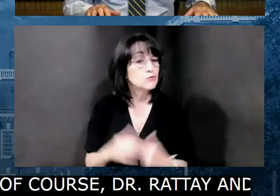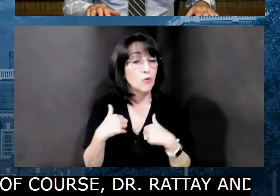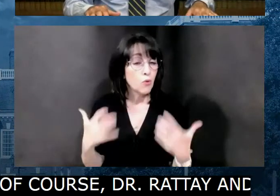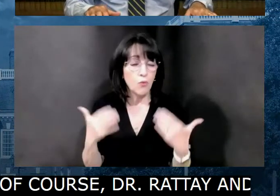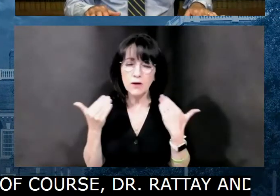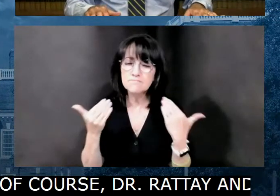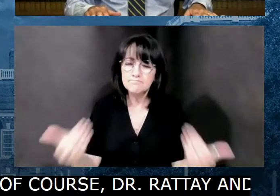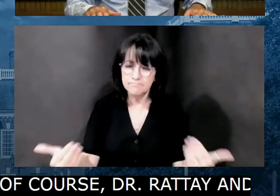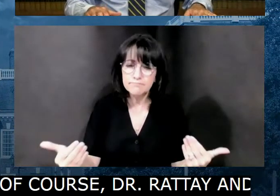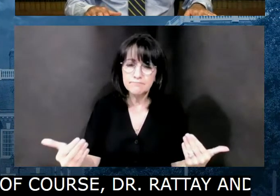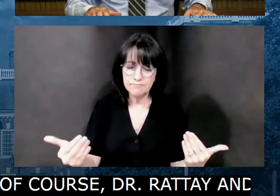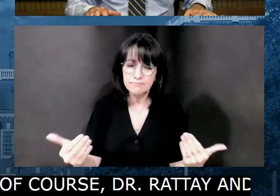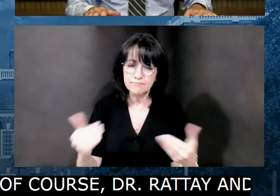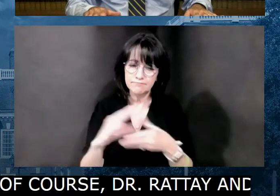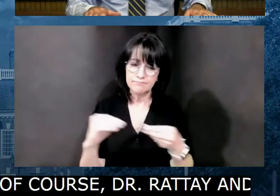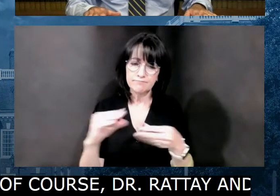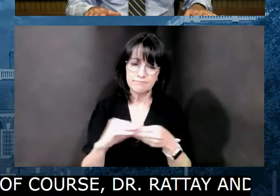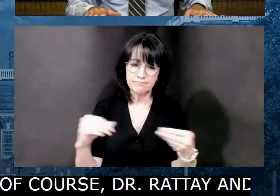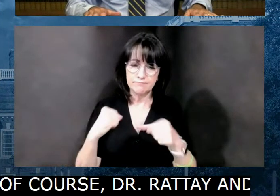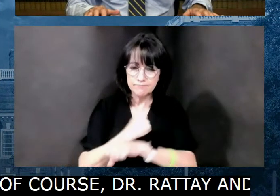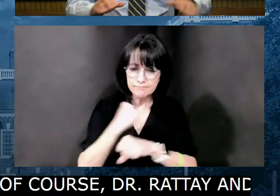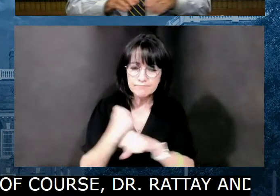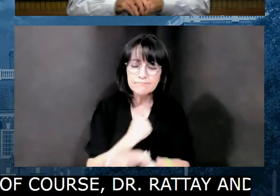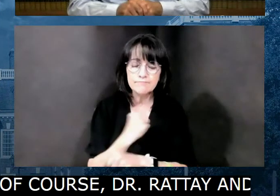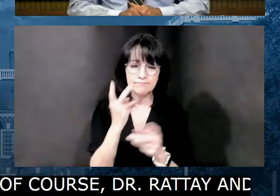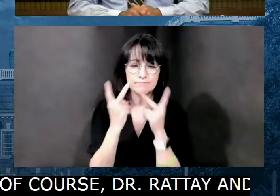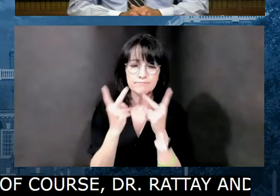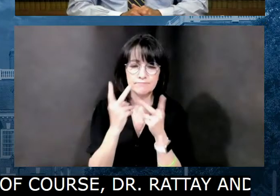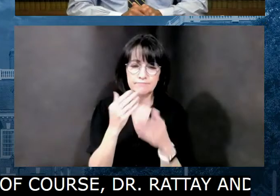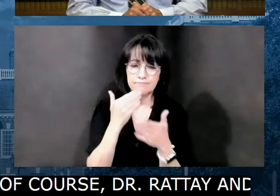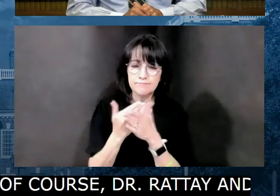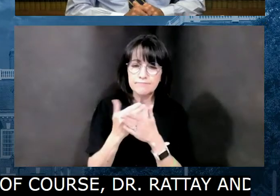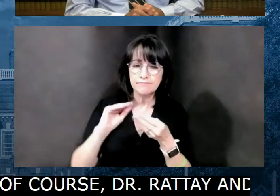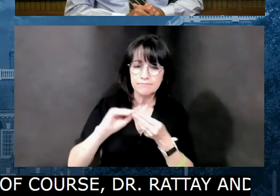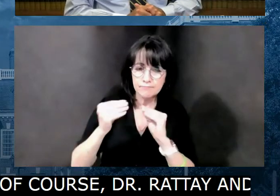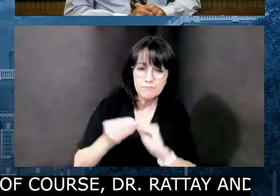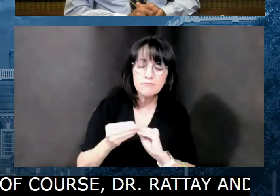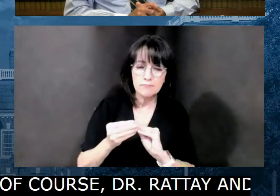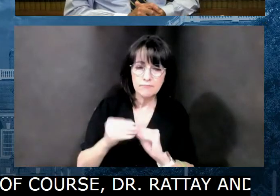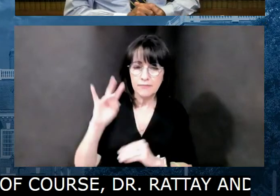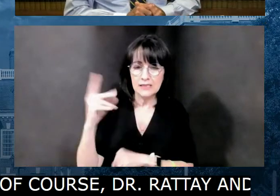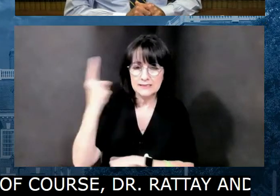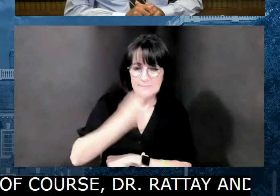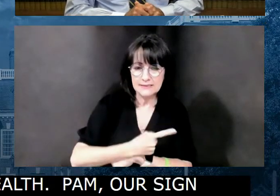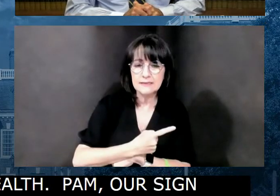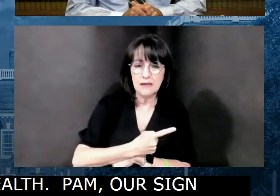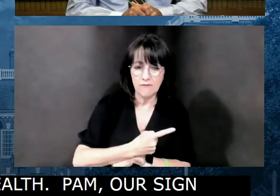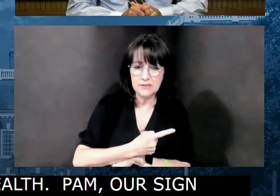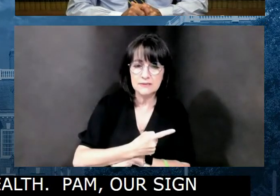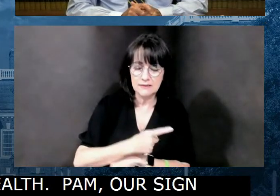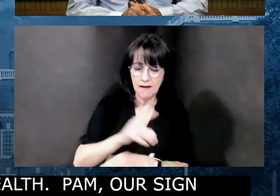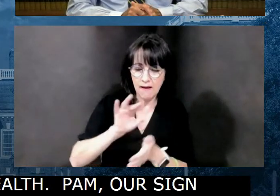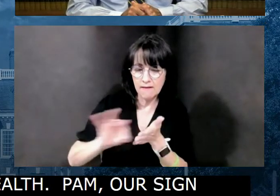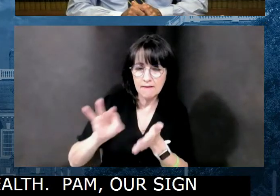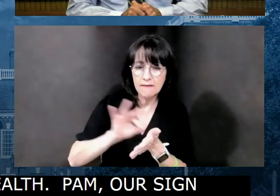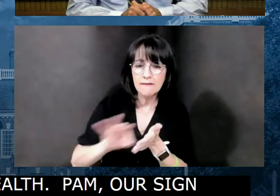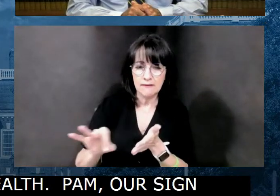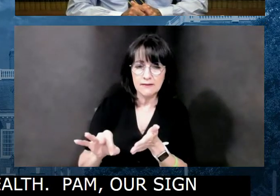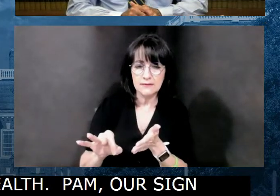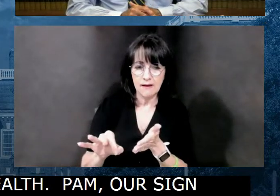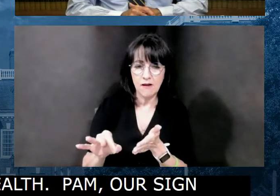the data update. You'll see some really good numbers now. New cases on a 7-day moving average down to